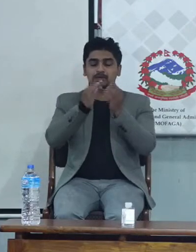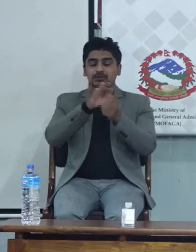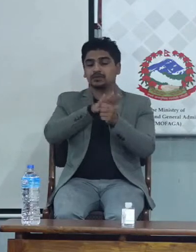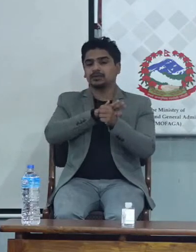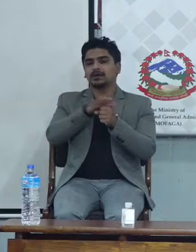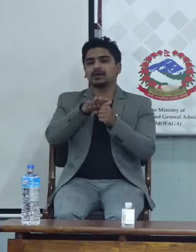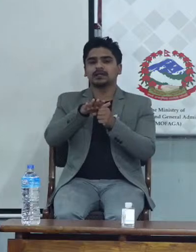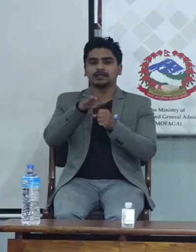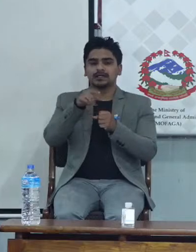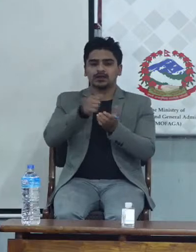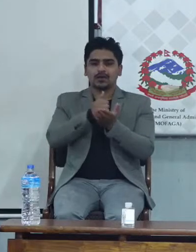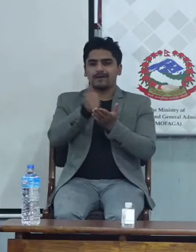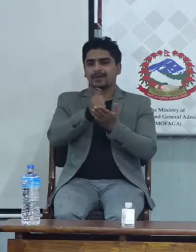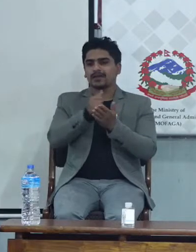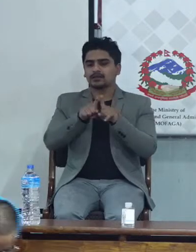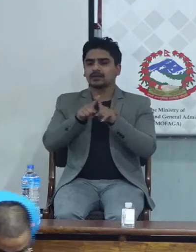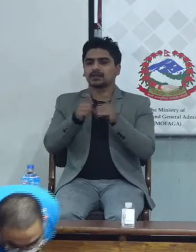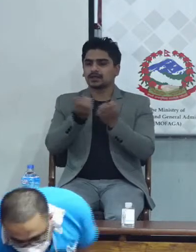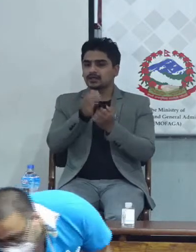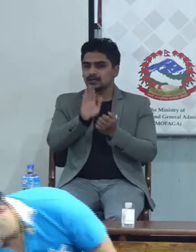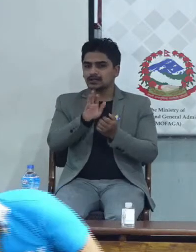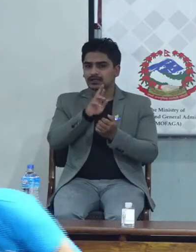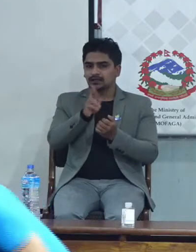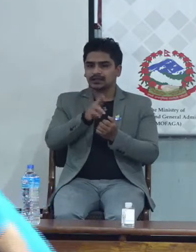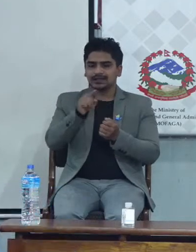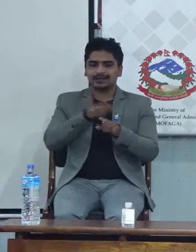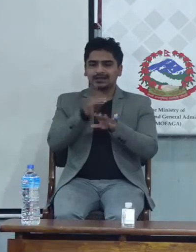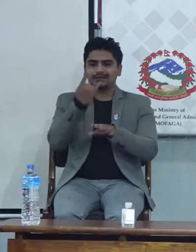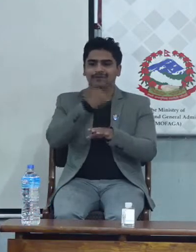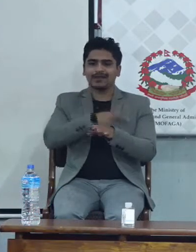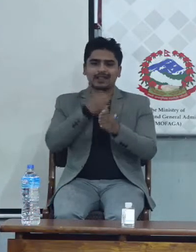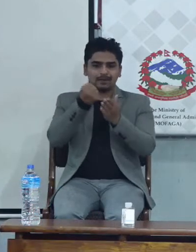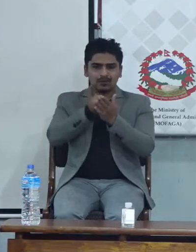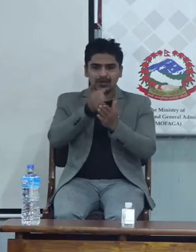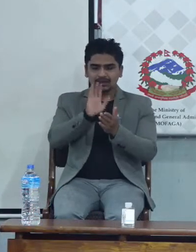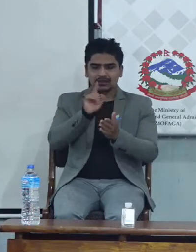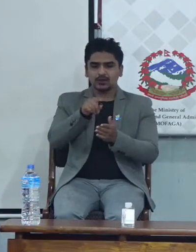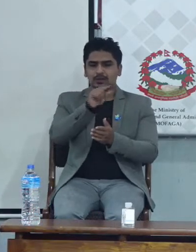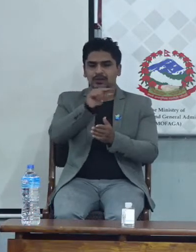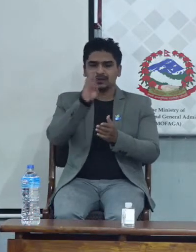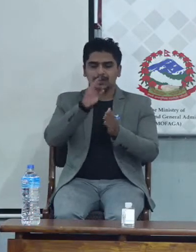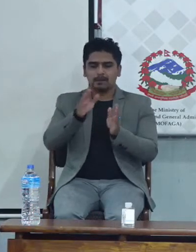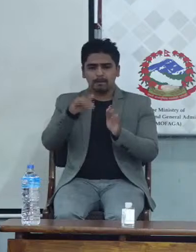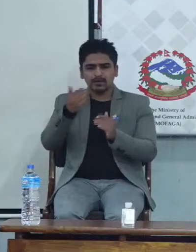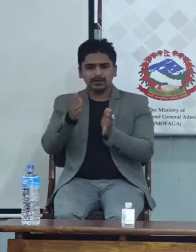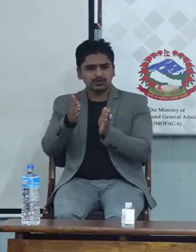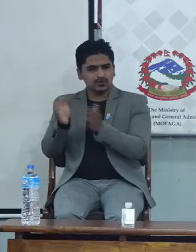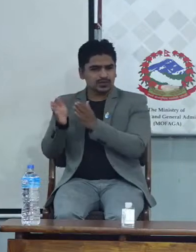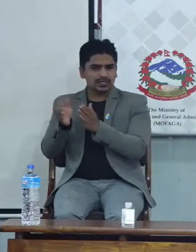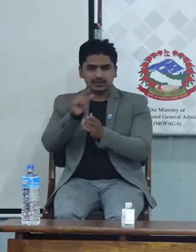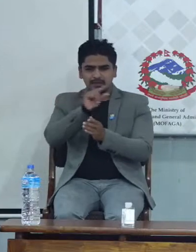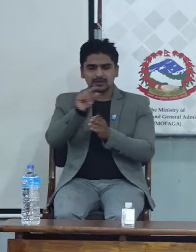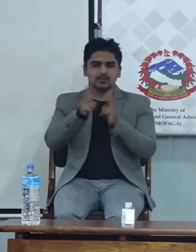benefiting more. We'll talk more on that separately, but let's get some experience on